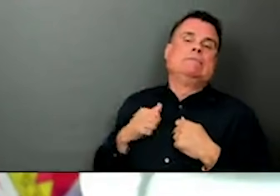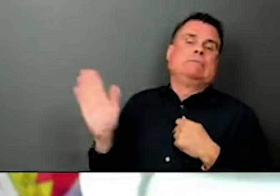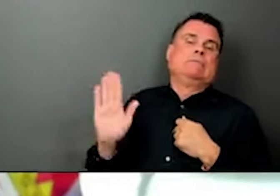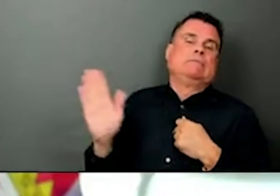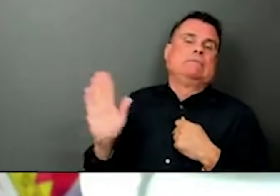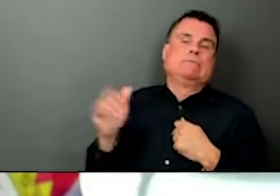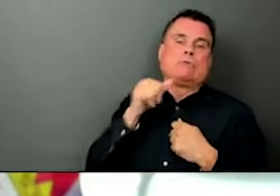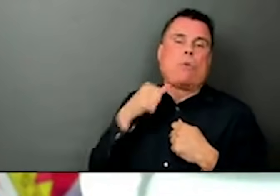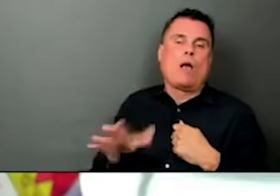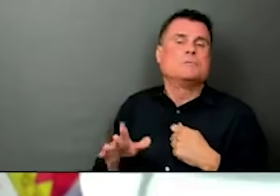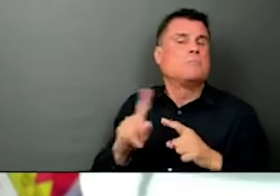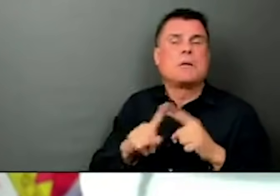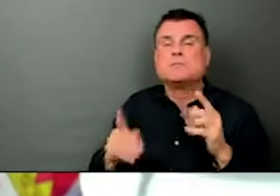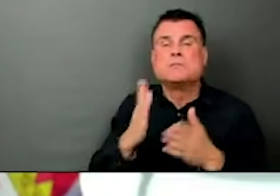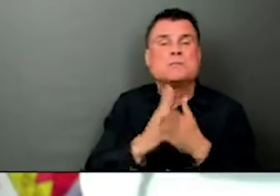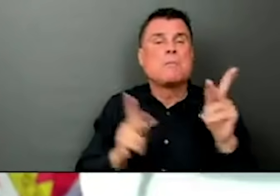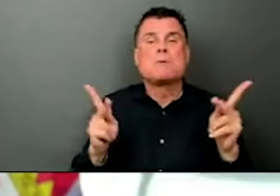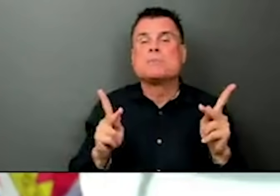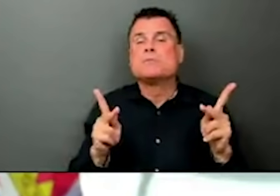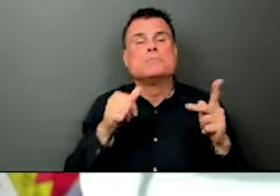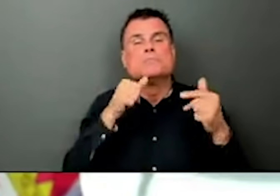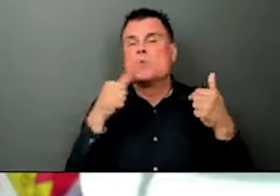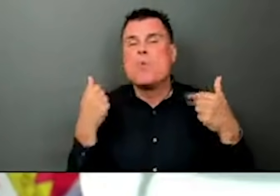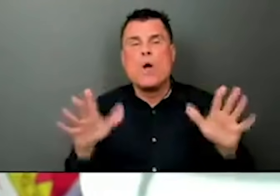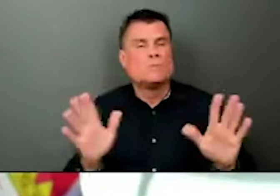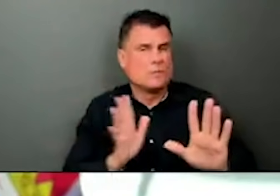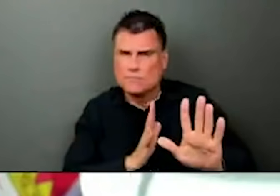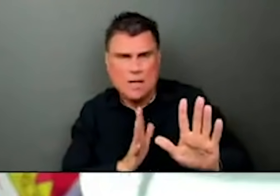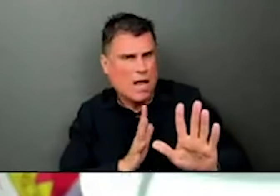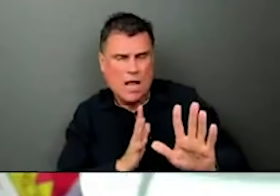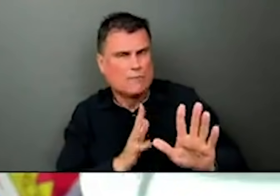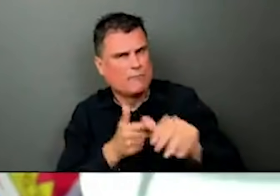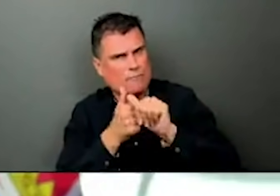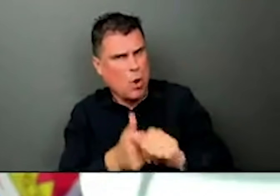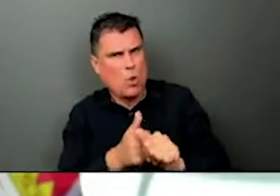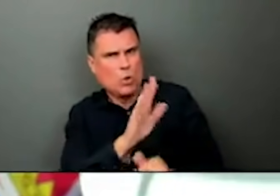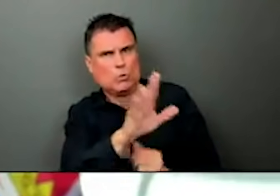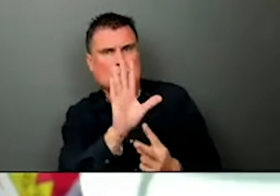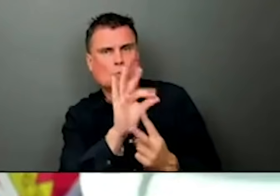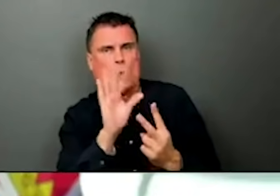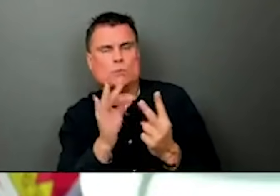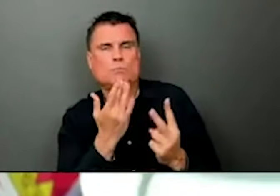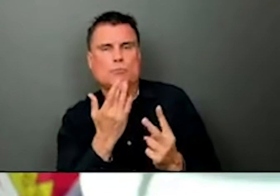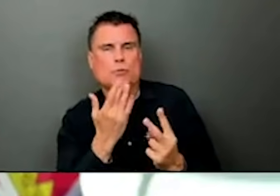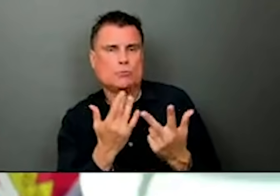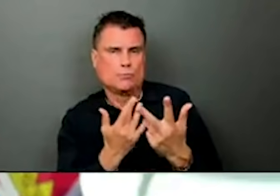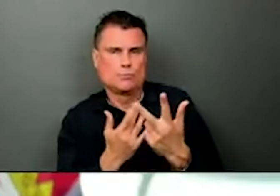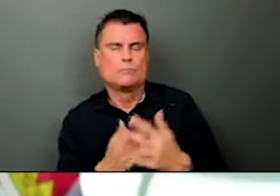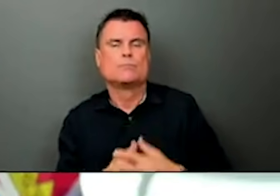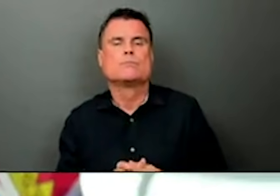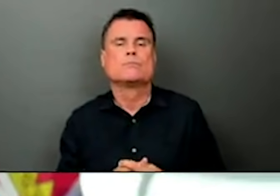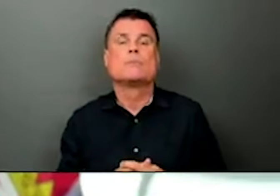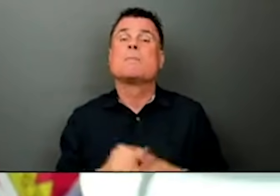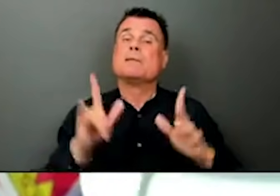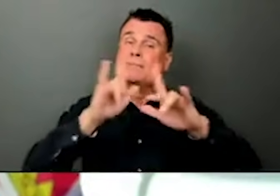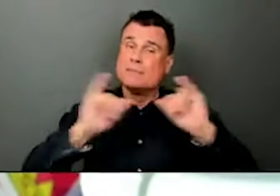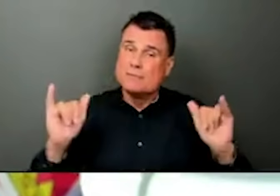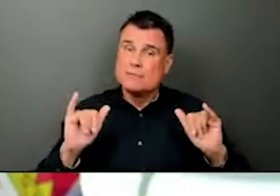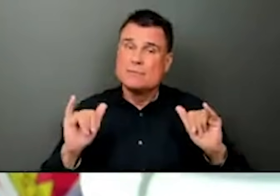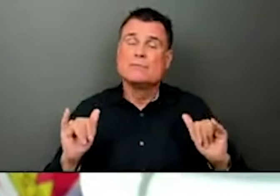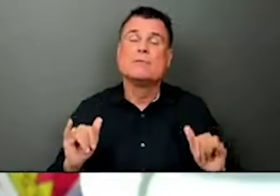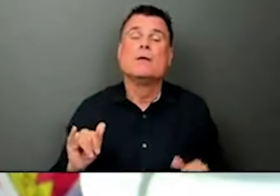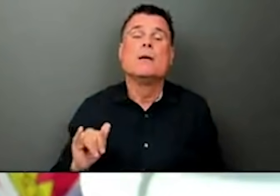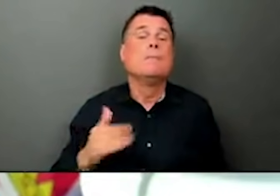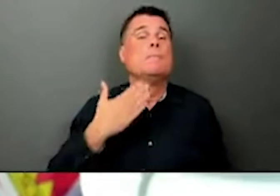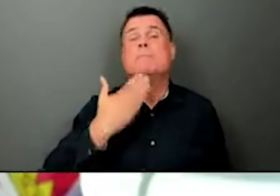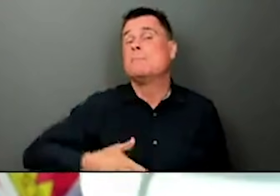is provided to them. But we also know that the most robust studies about effectiveness come from 2 doses of the same vaccine. So